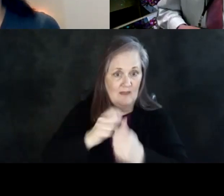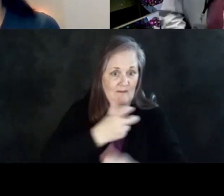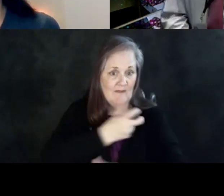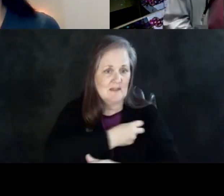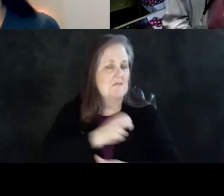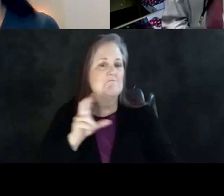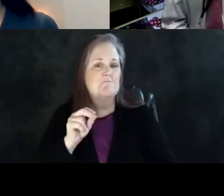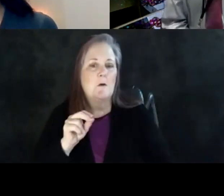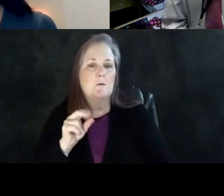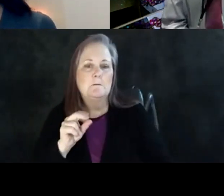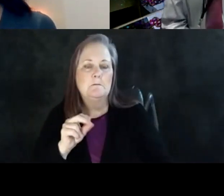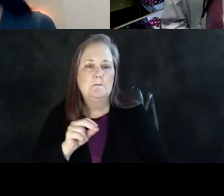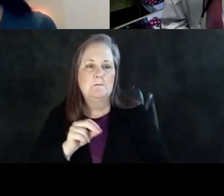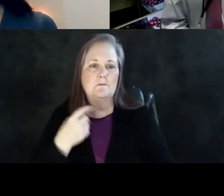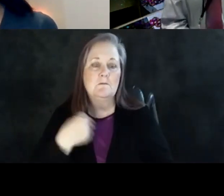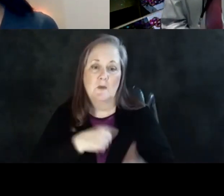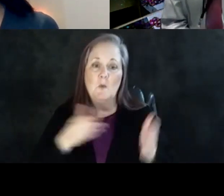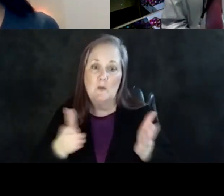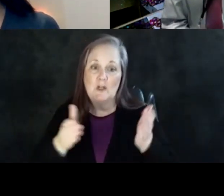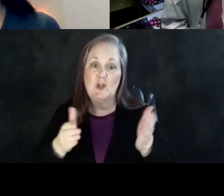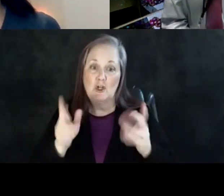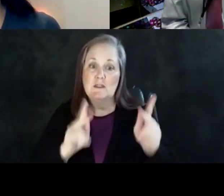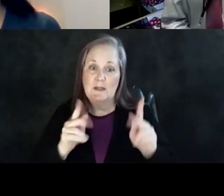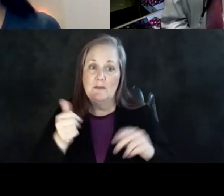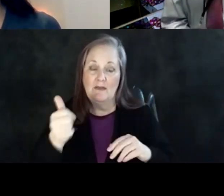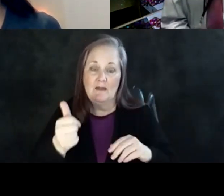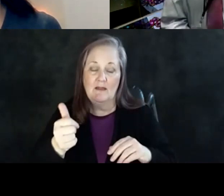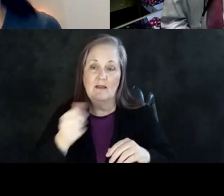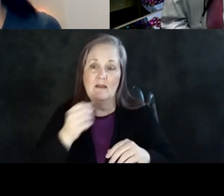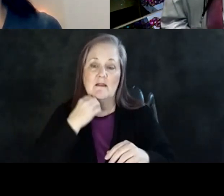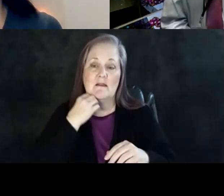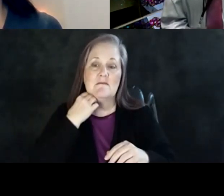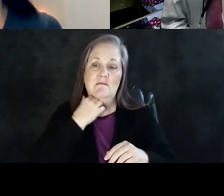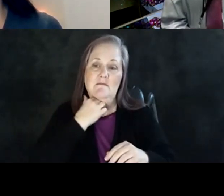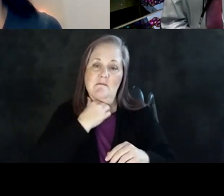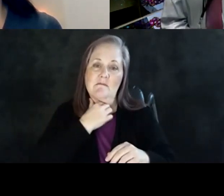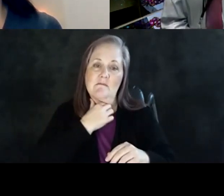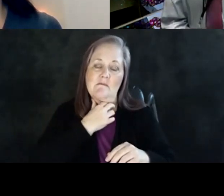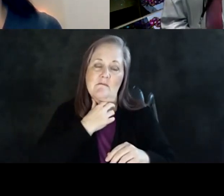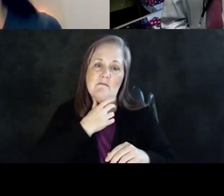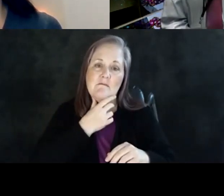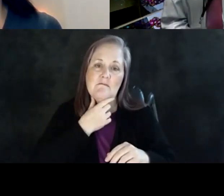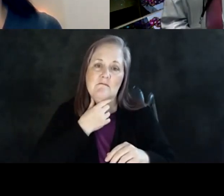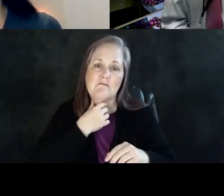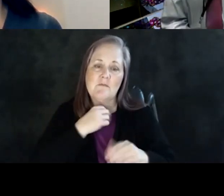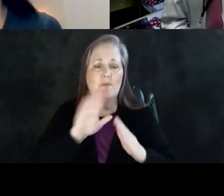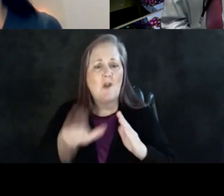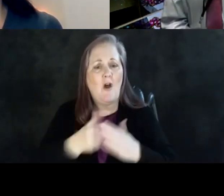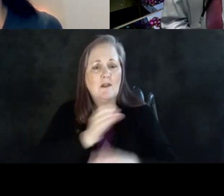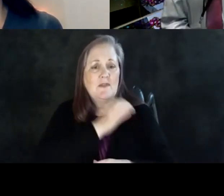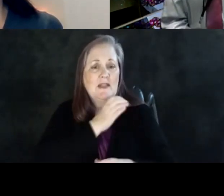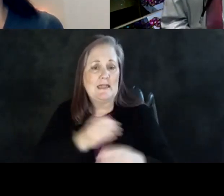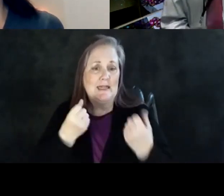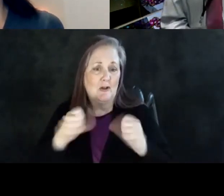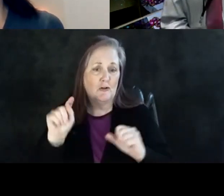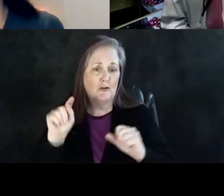No, in fact, we would encourage people. So I'll just point out that all of the clinical